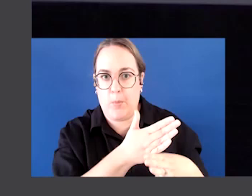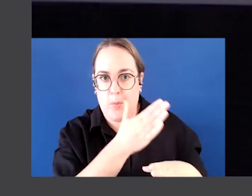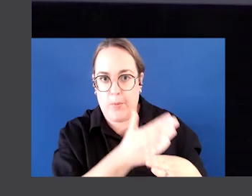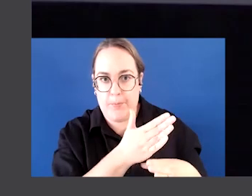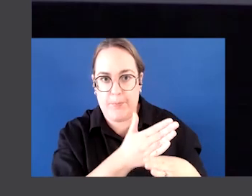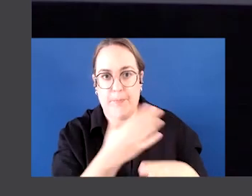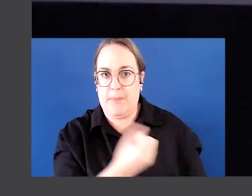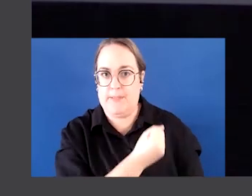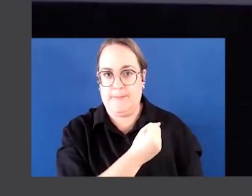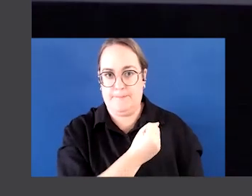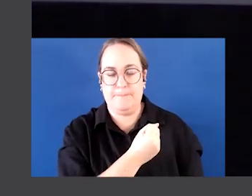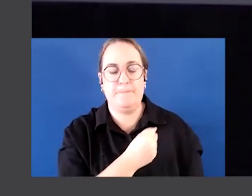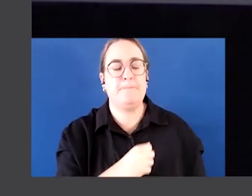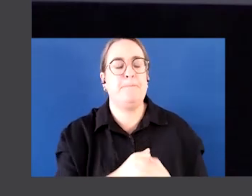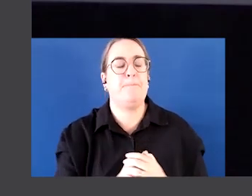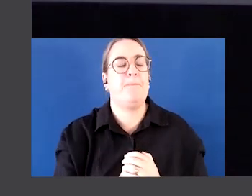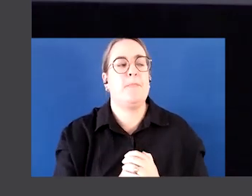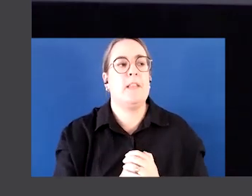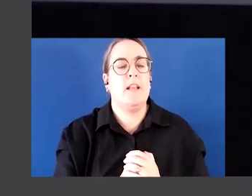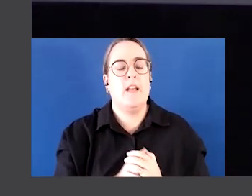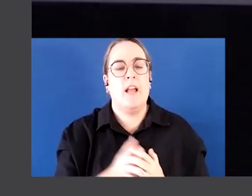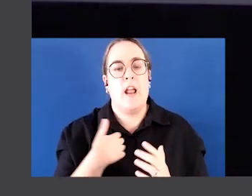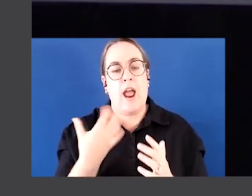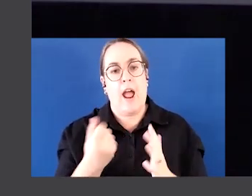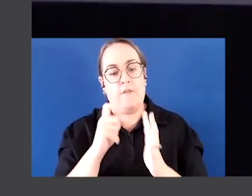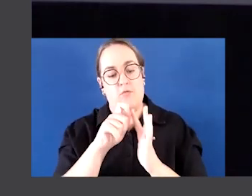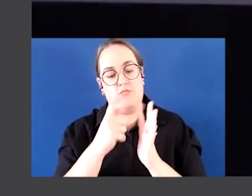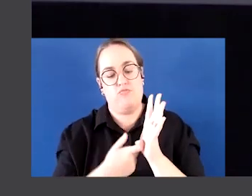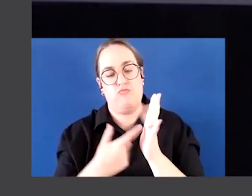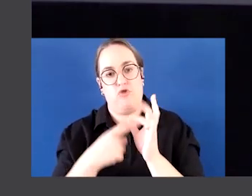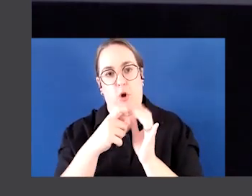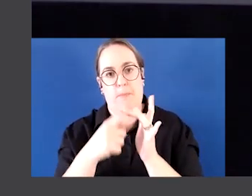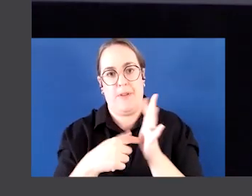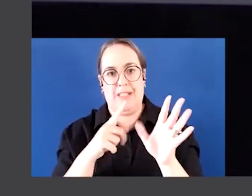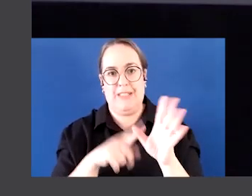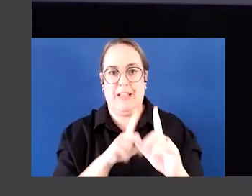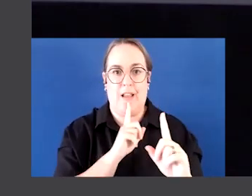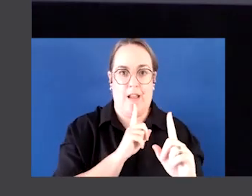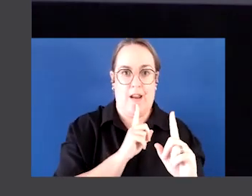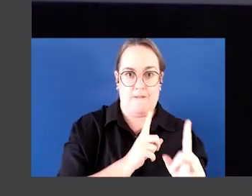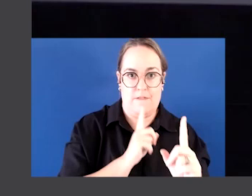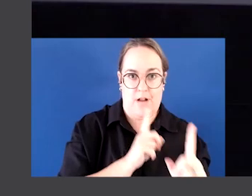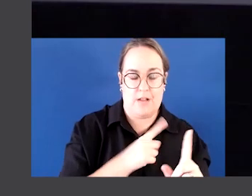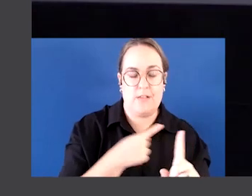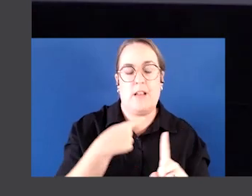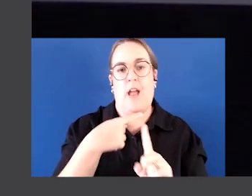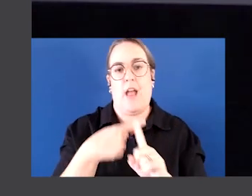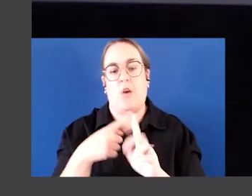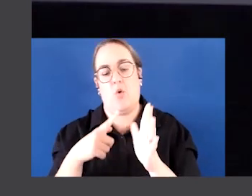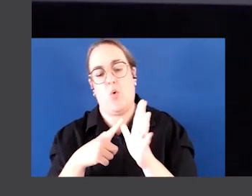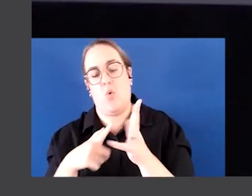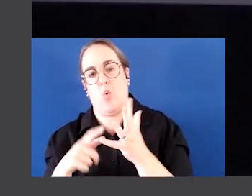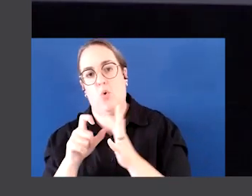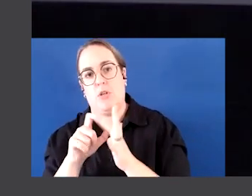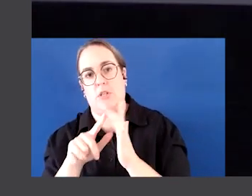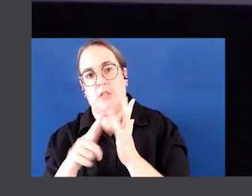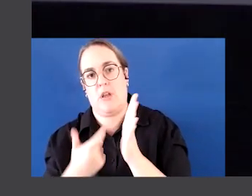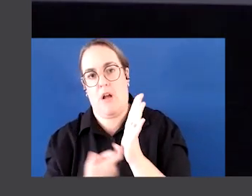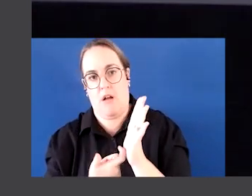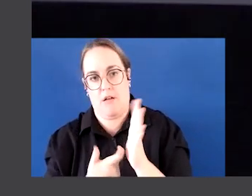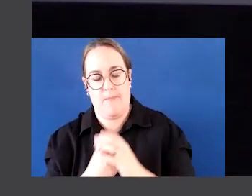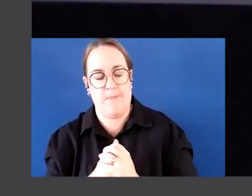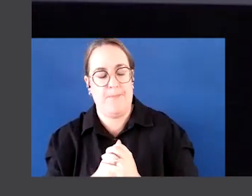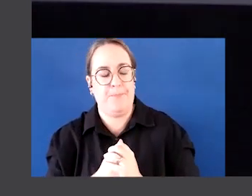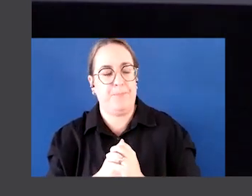the procurement, whether it's the evaluation, etc. as well. In addition, there's a probity advisor and also a probity auditor on the majority